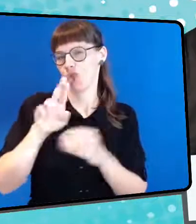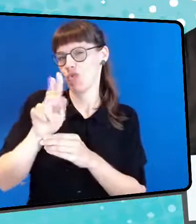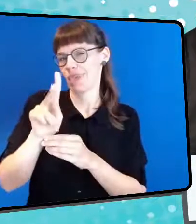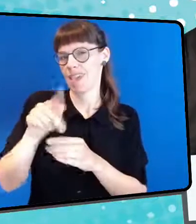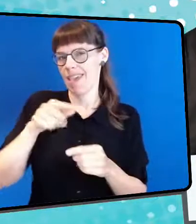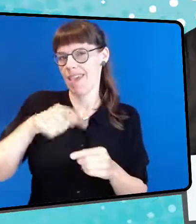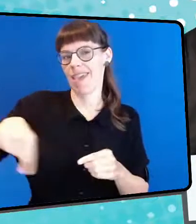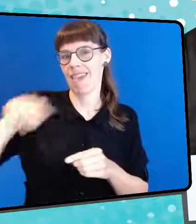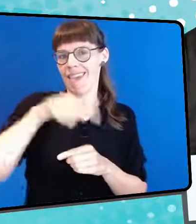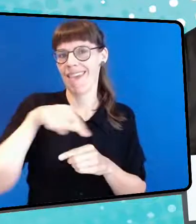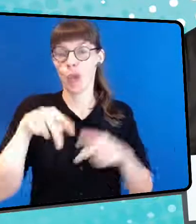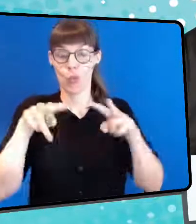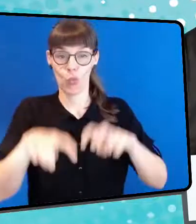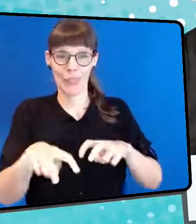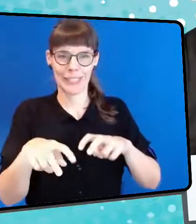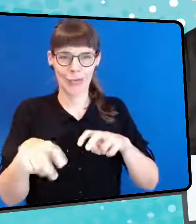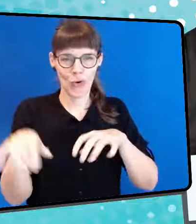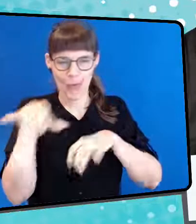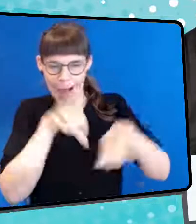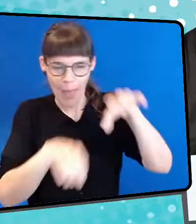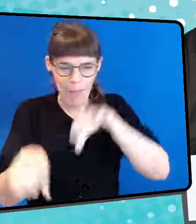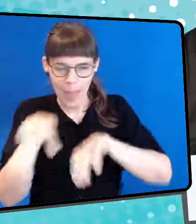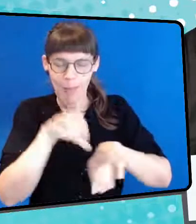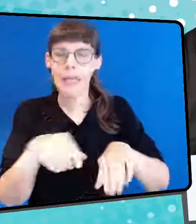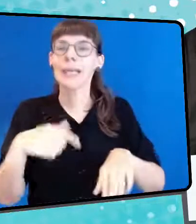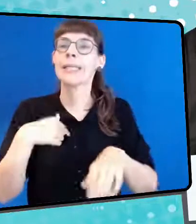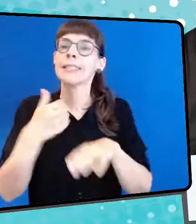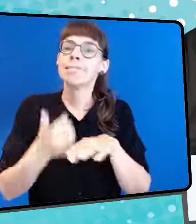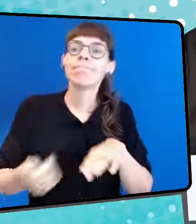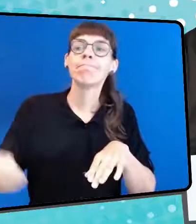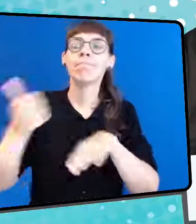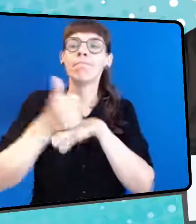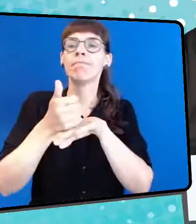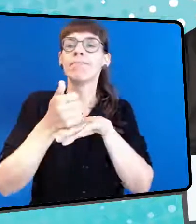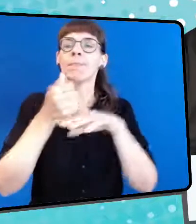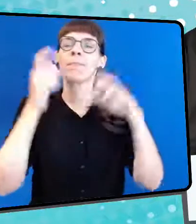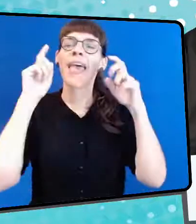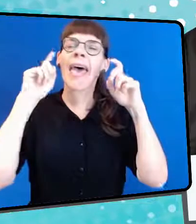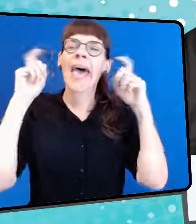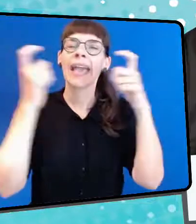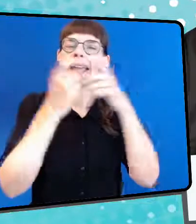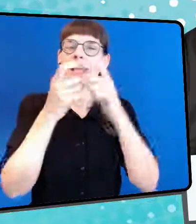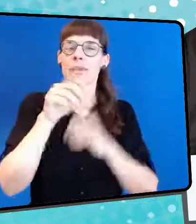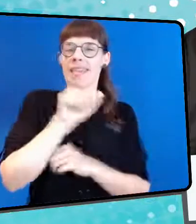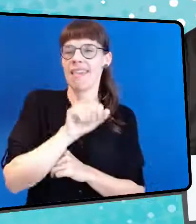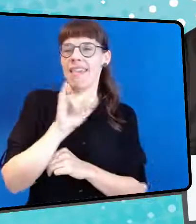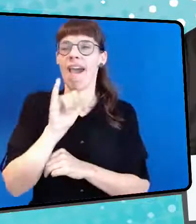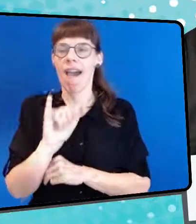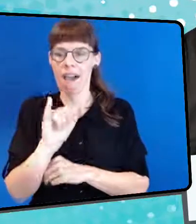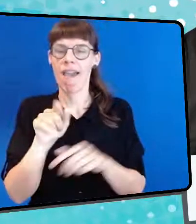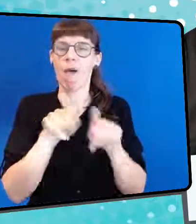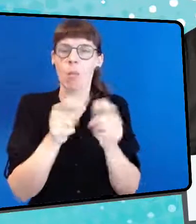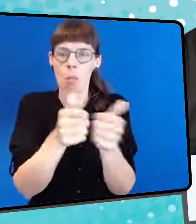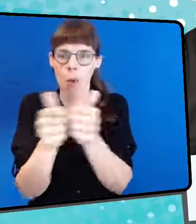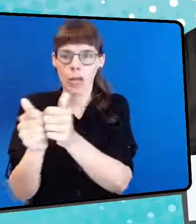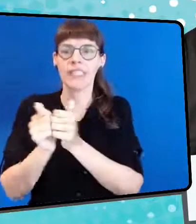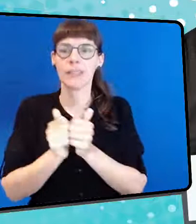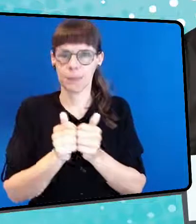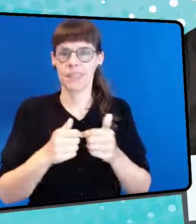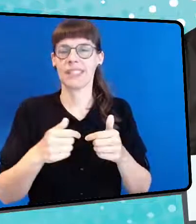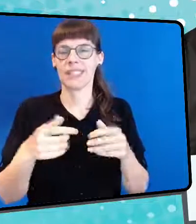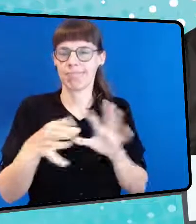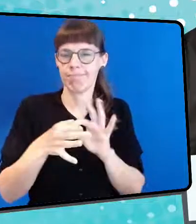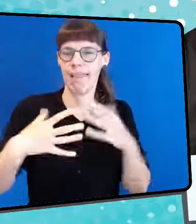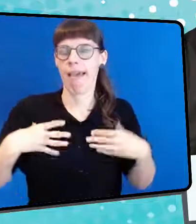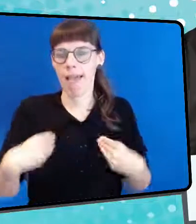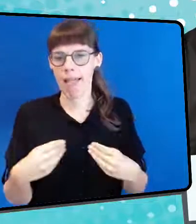And I'm a director of academic AI and health partnerships. So a research program manager. So I used to be deeply technical, used